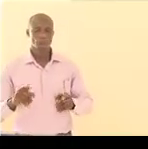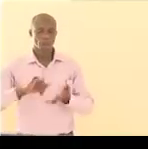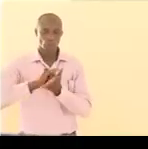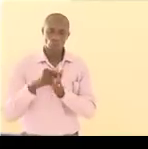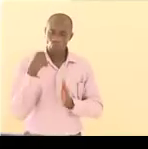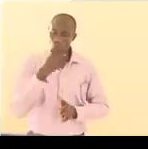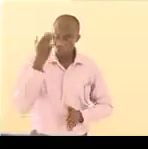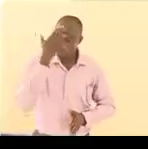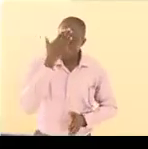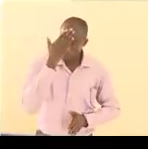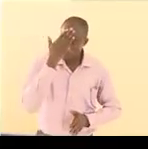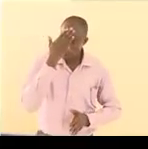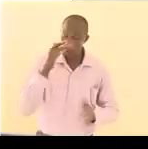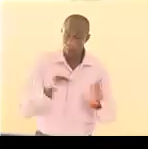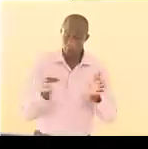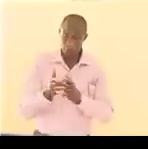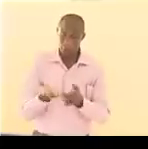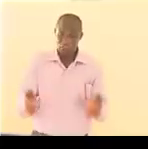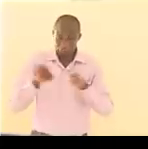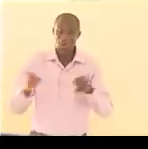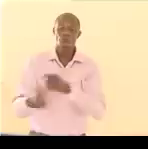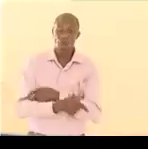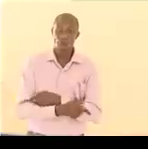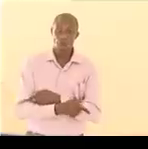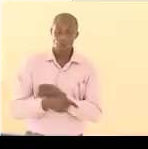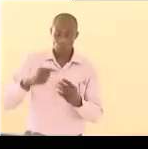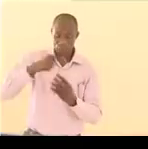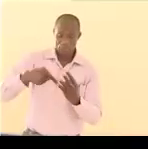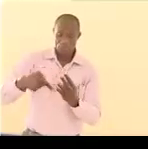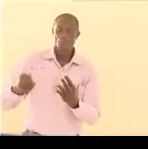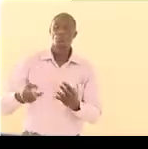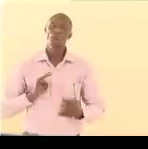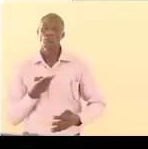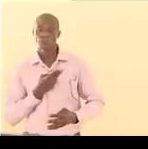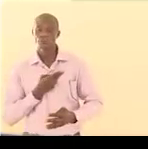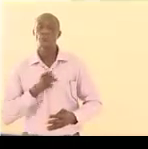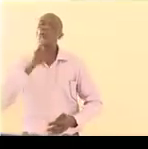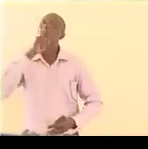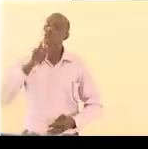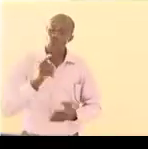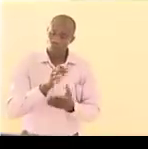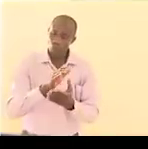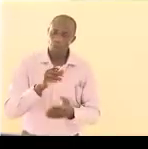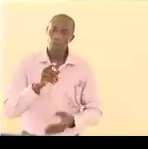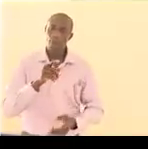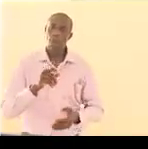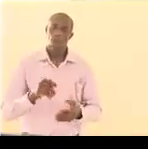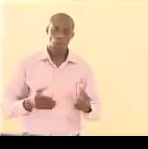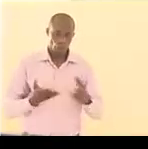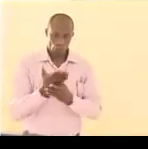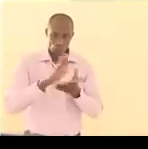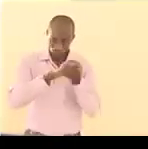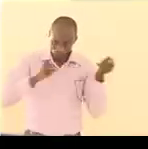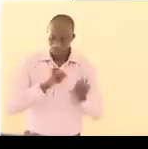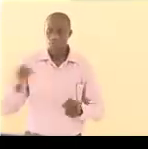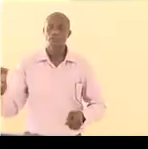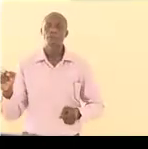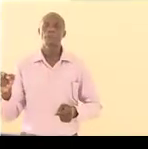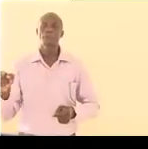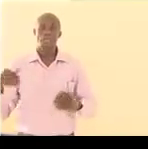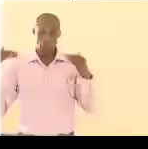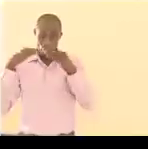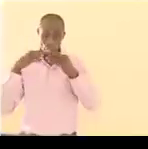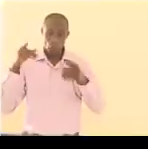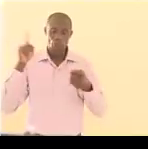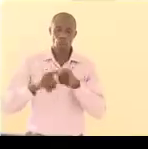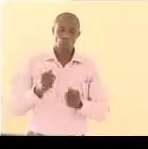But those who know Jesus, even today among us, true believing are equal to the